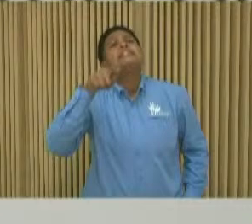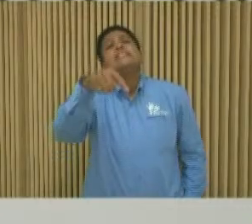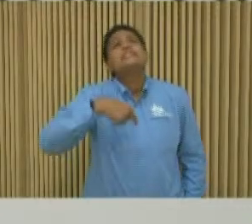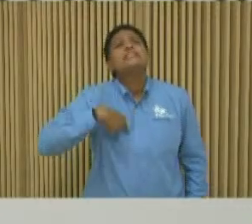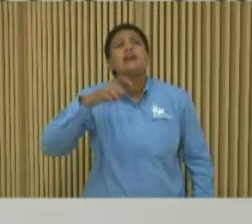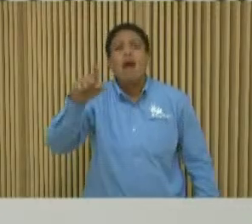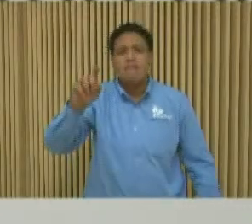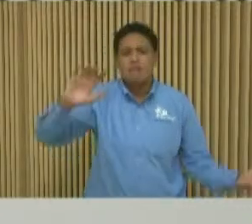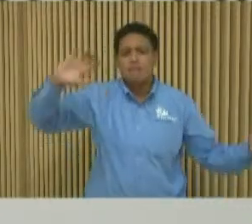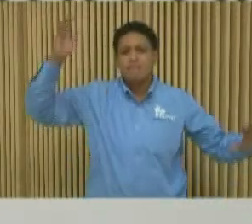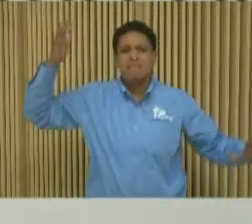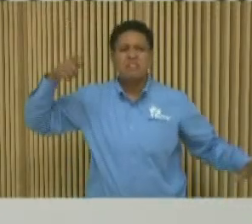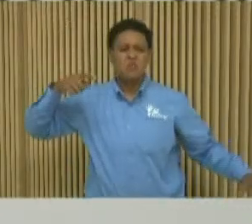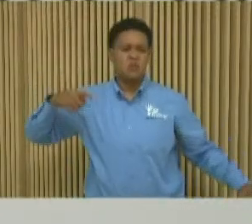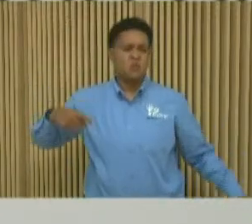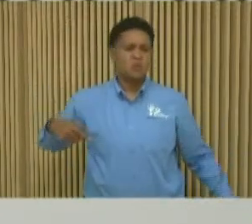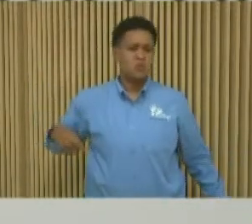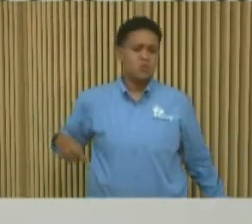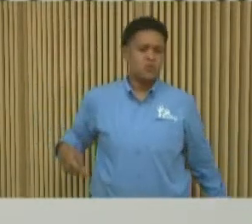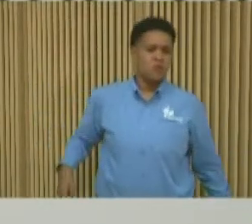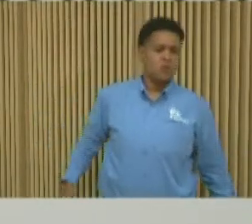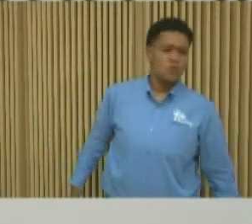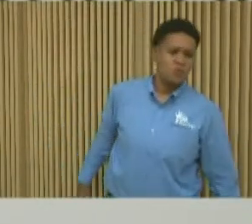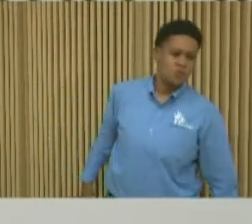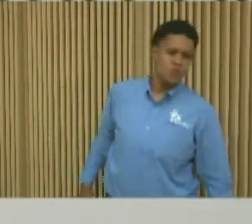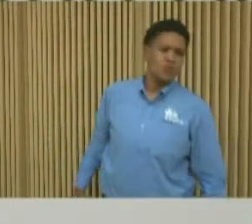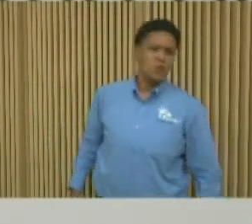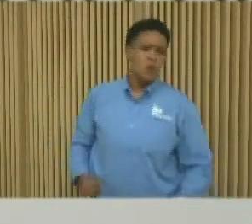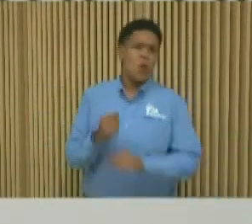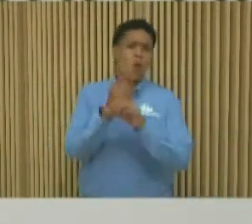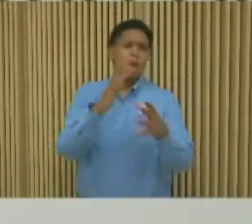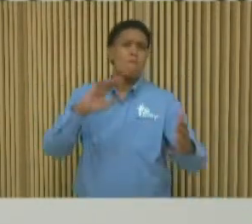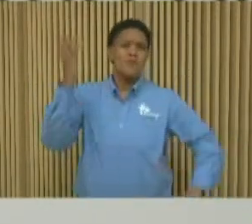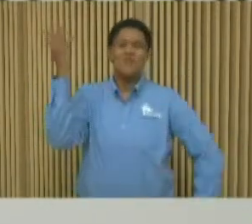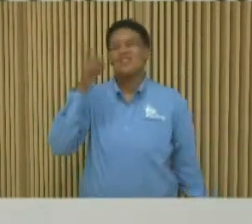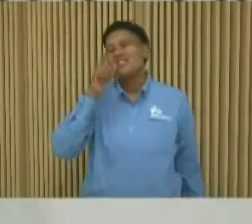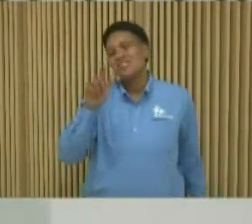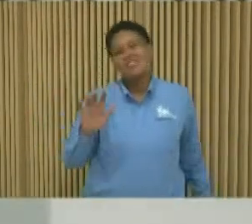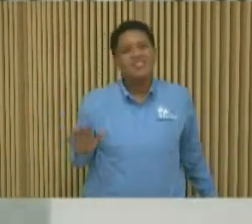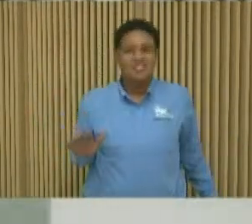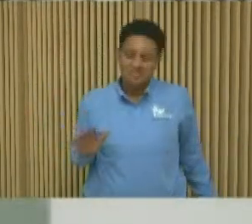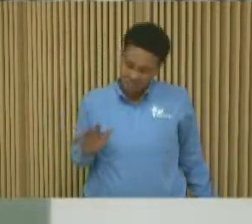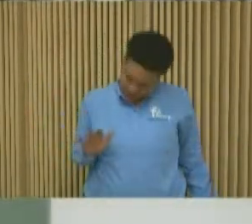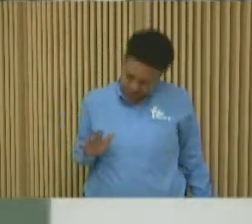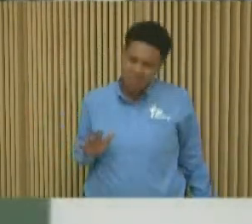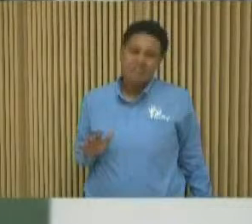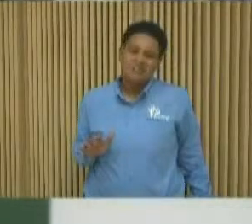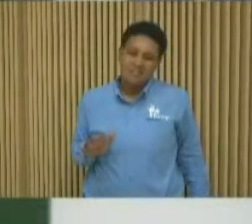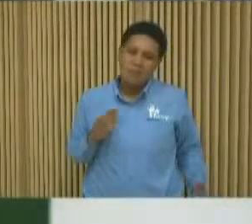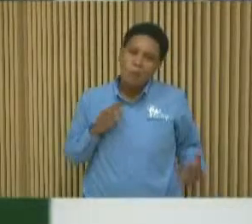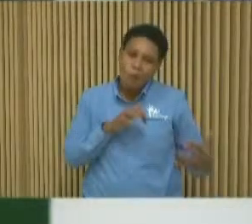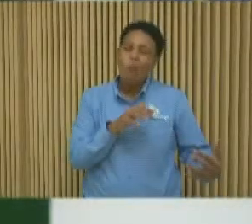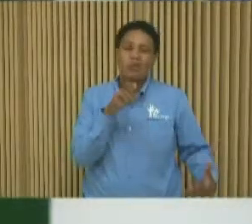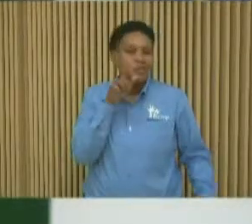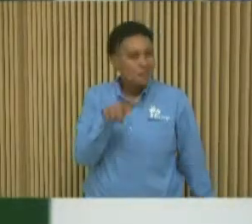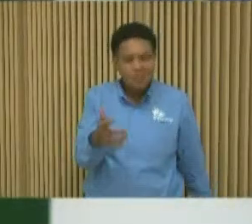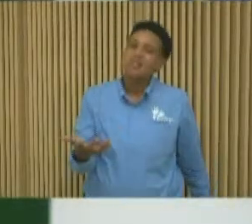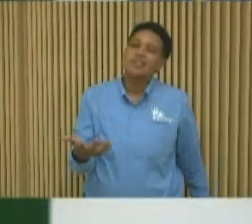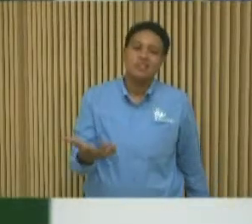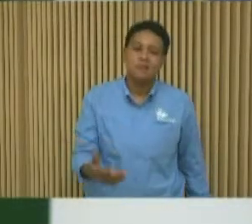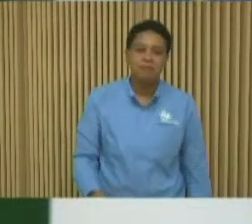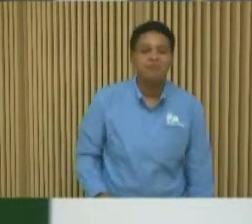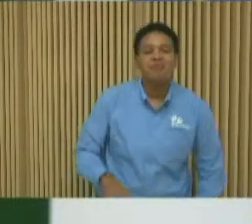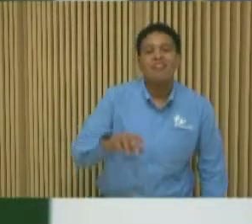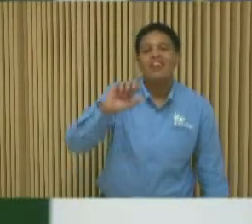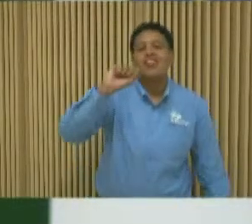our disputes in a manner that causes violence. Okay, thank you so much, Mrs. Palmer. But Mrs. Sharon